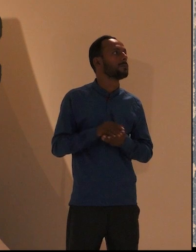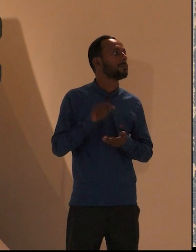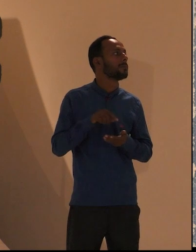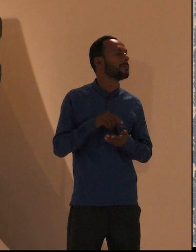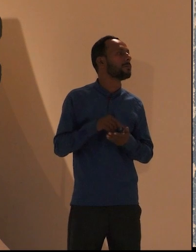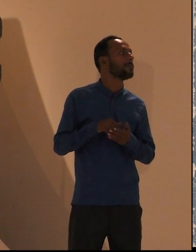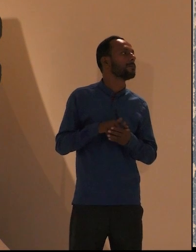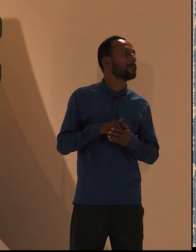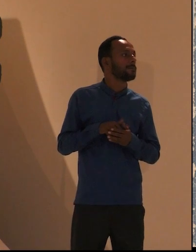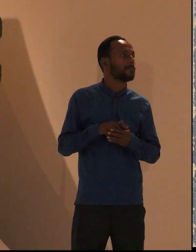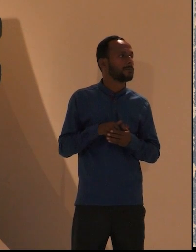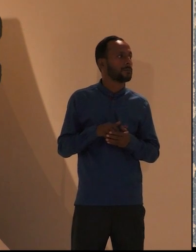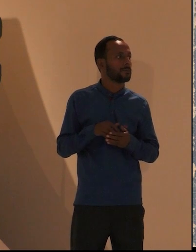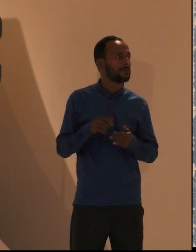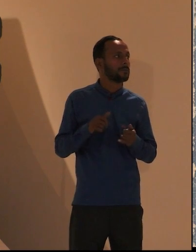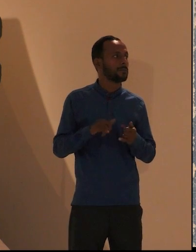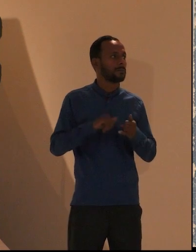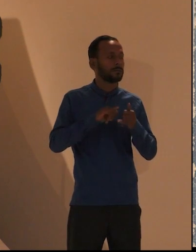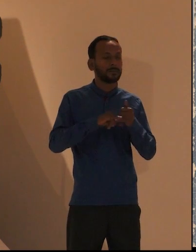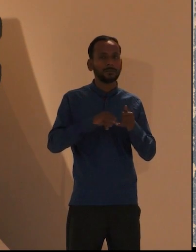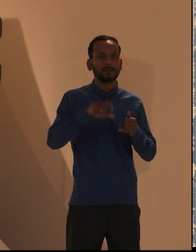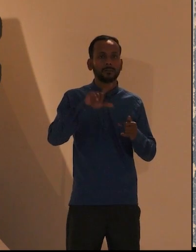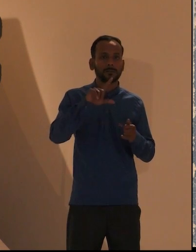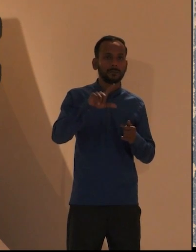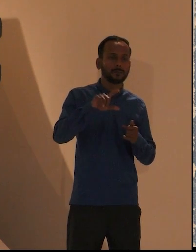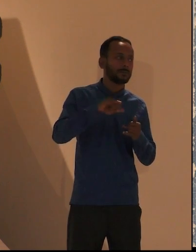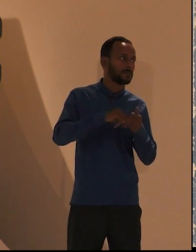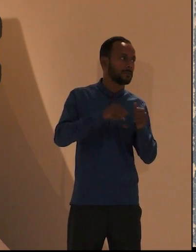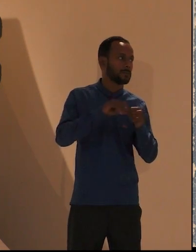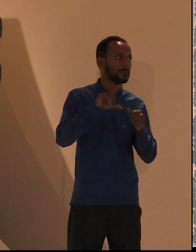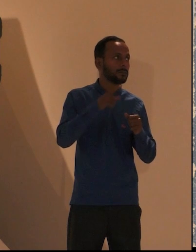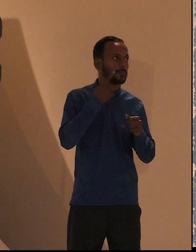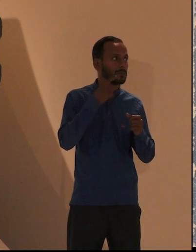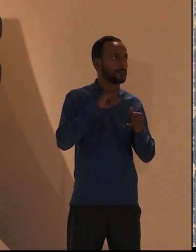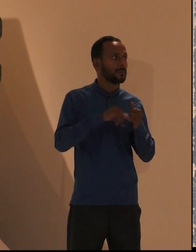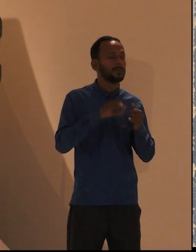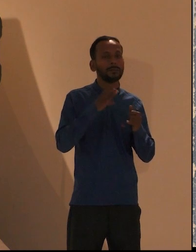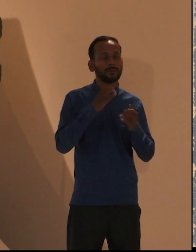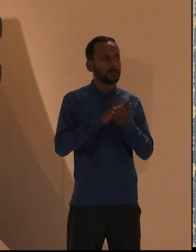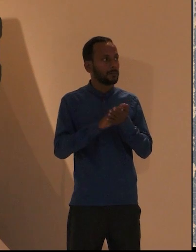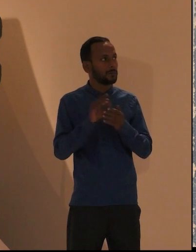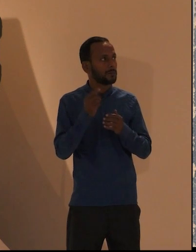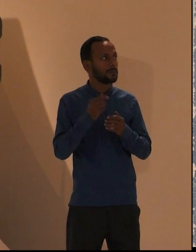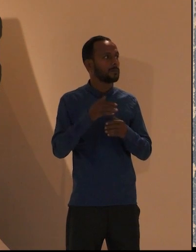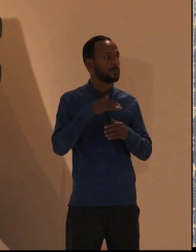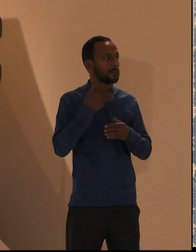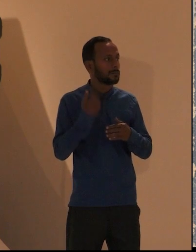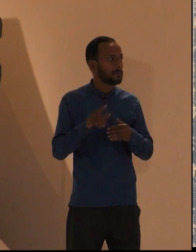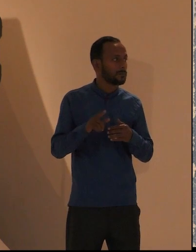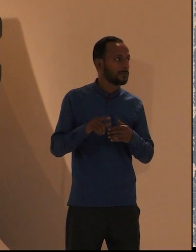is again Sholil Chaudhary's diary from